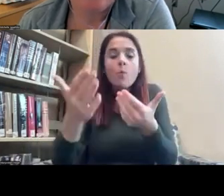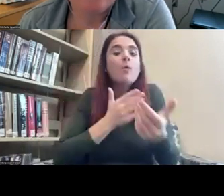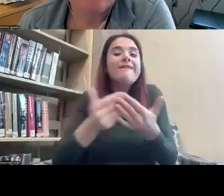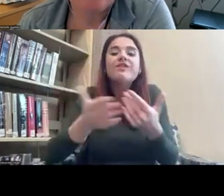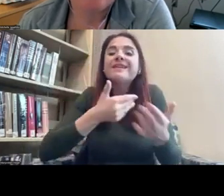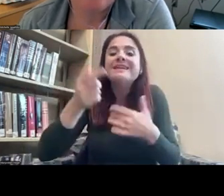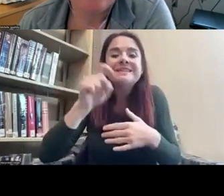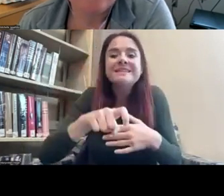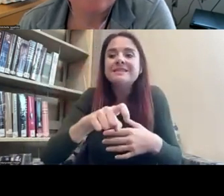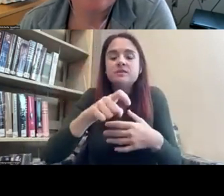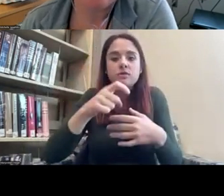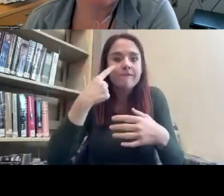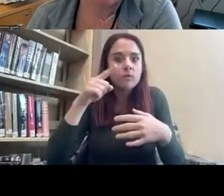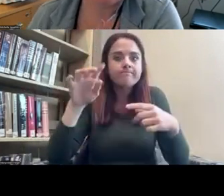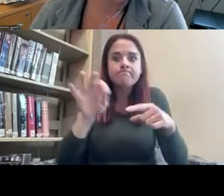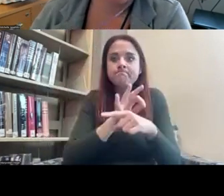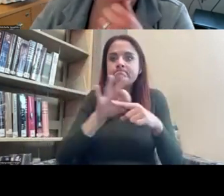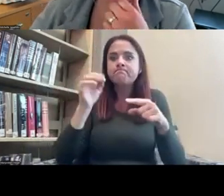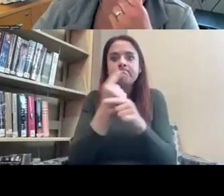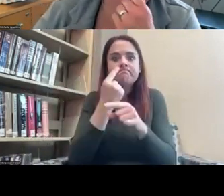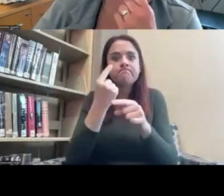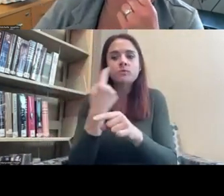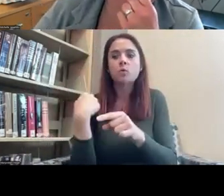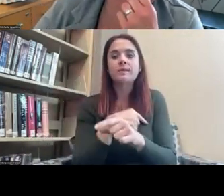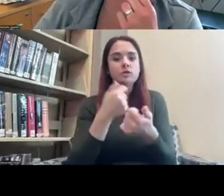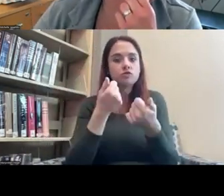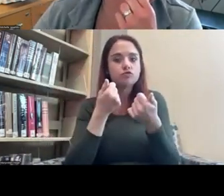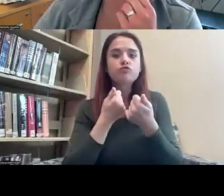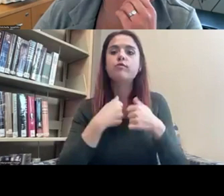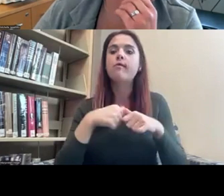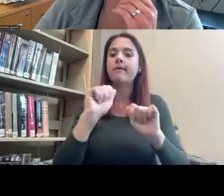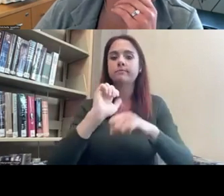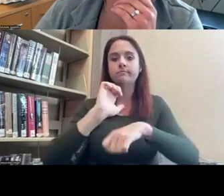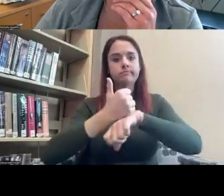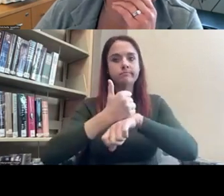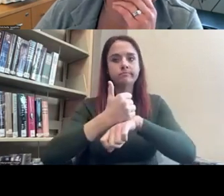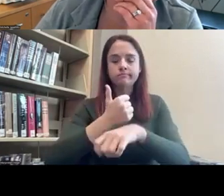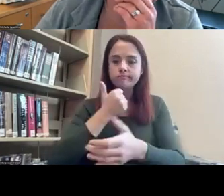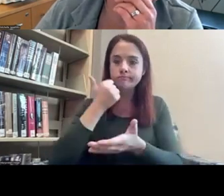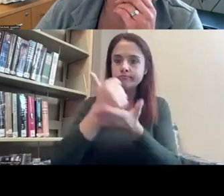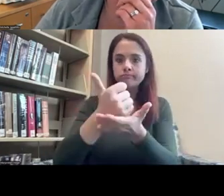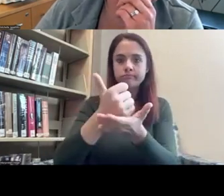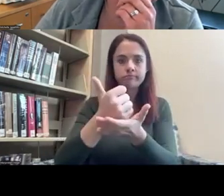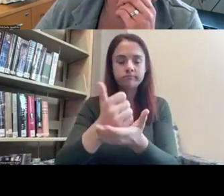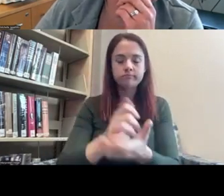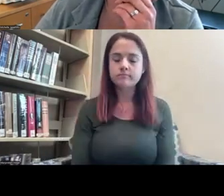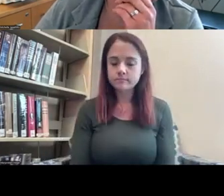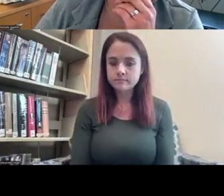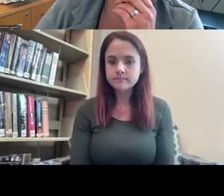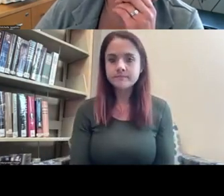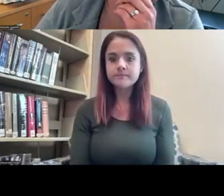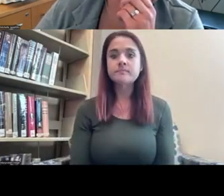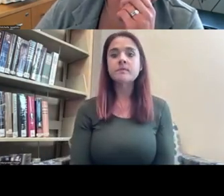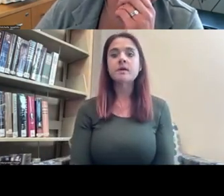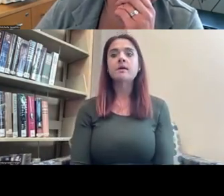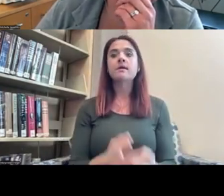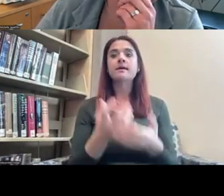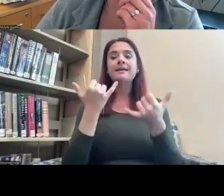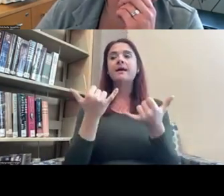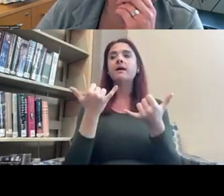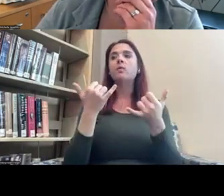we try to accommodate and put those interventions in place for them. From an